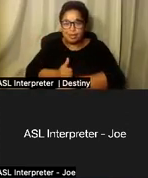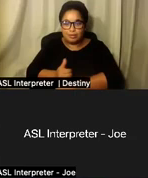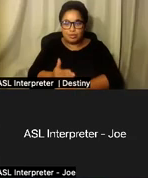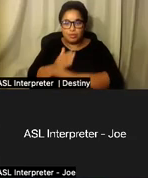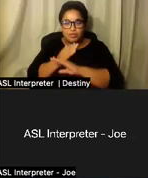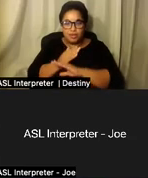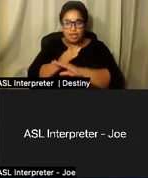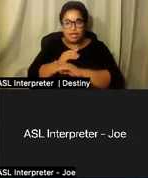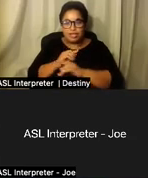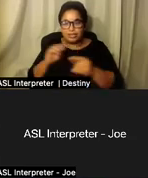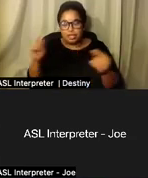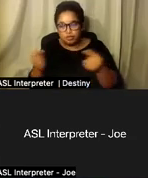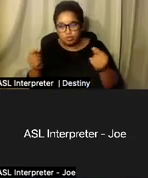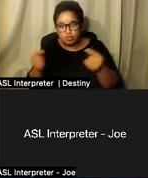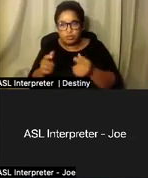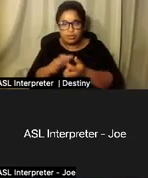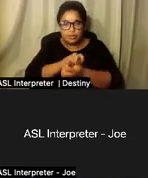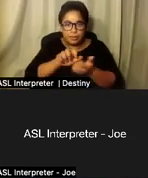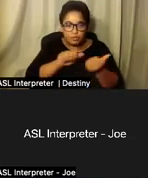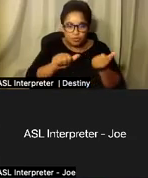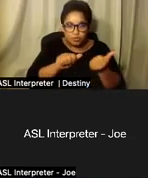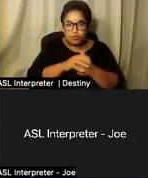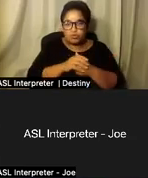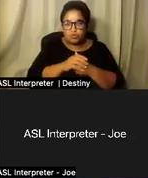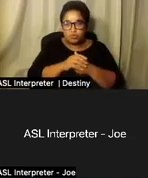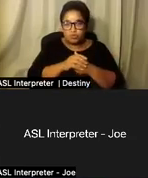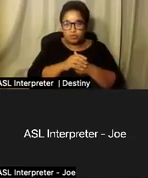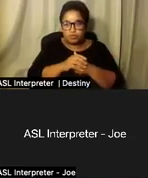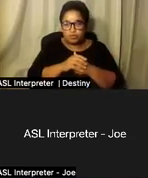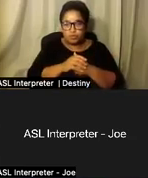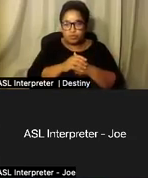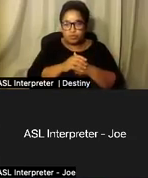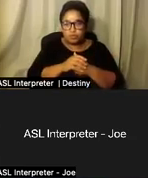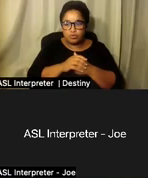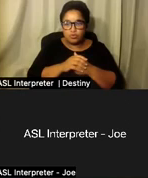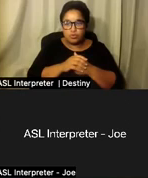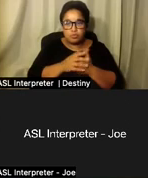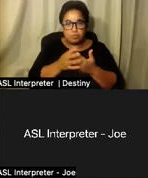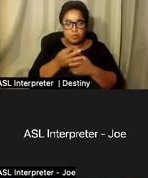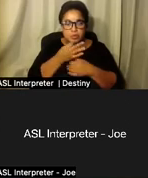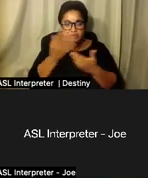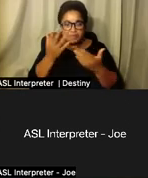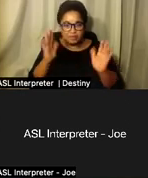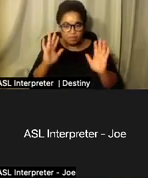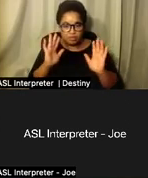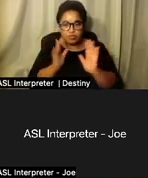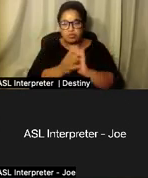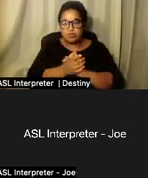injuries, damage. And all right, looks like we're almost done. And